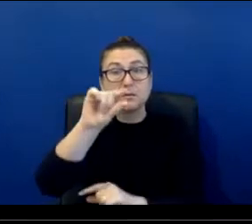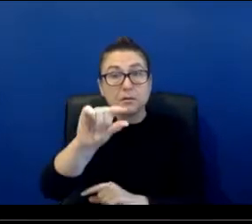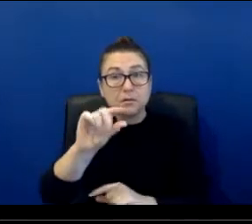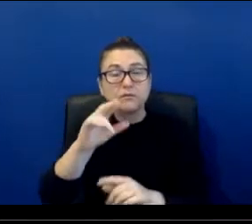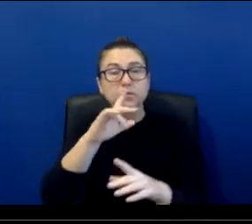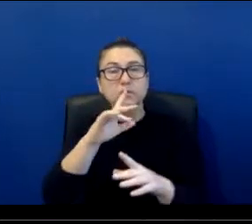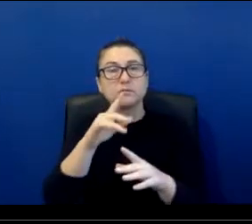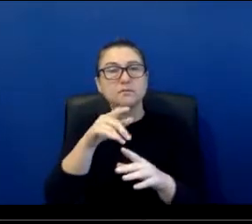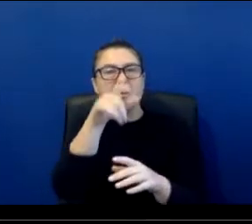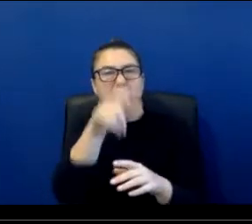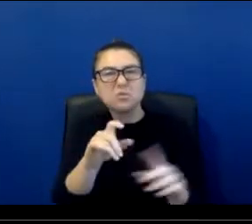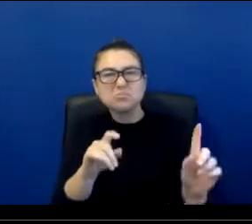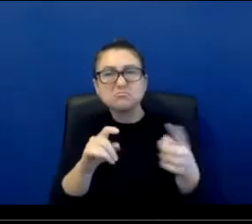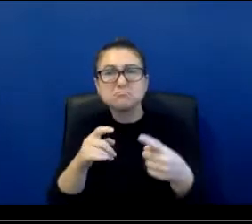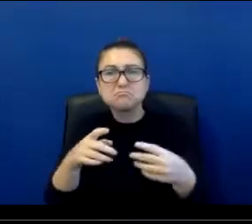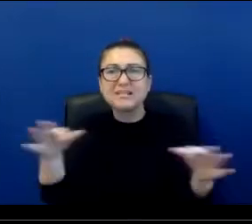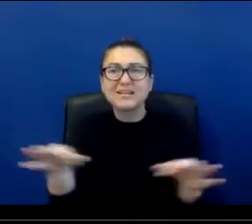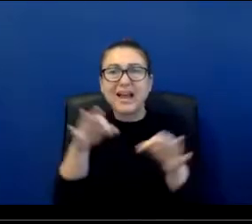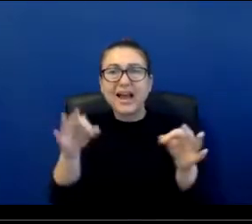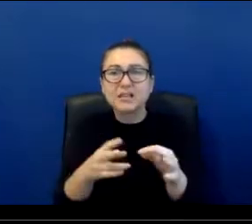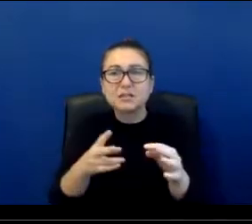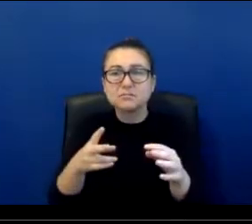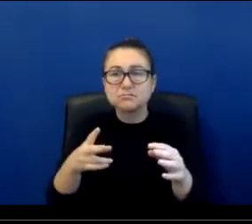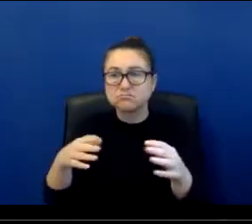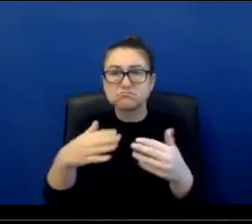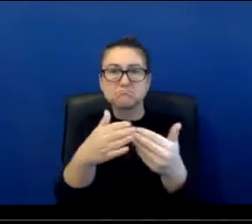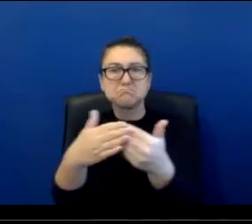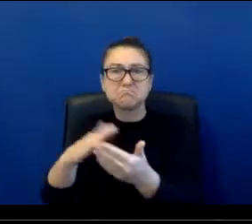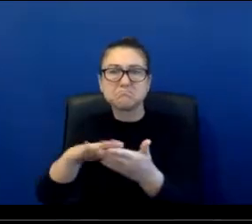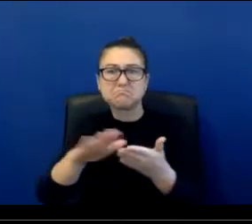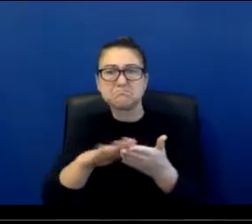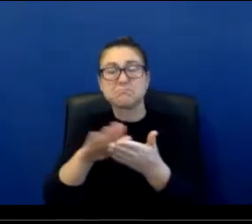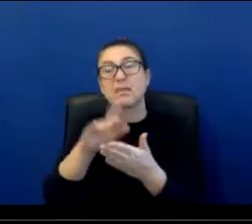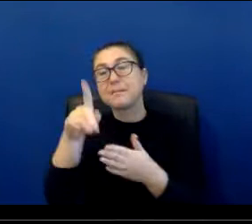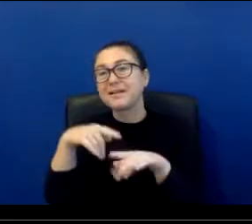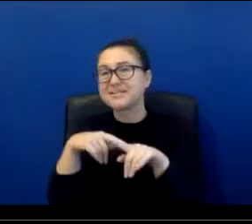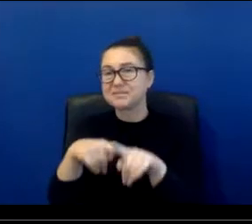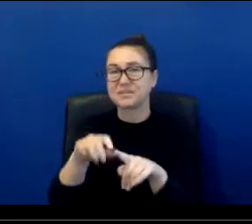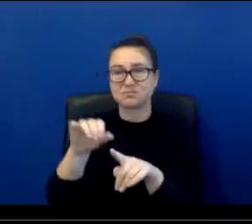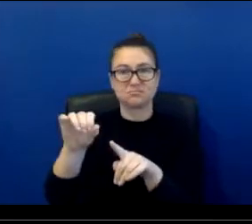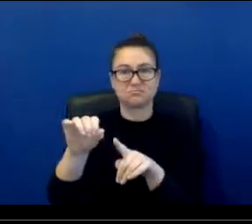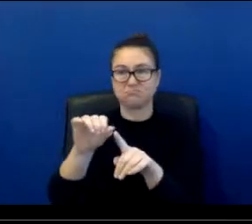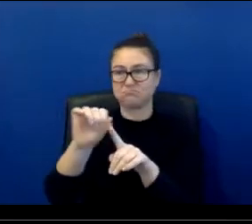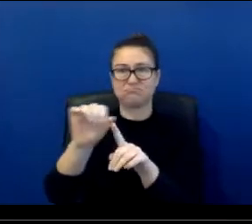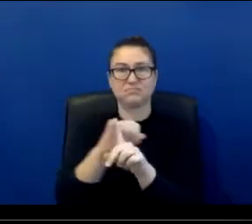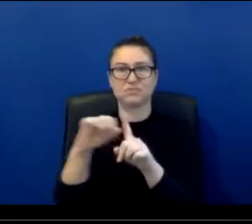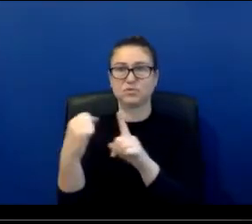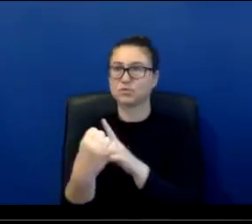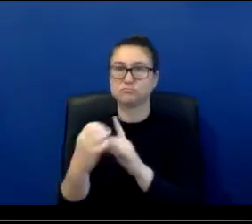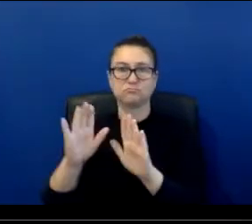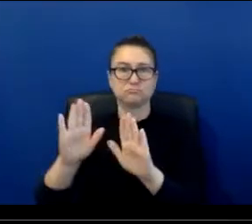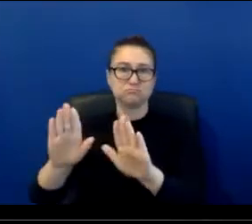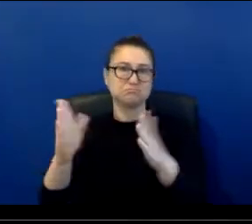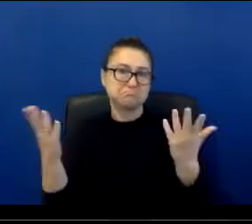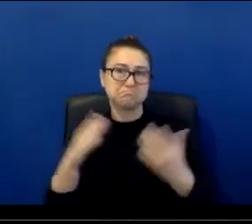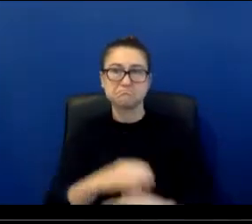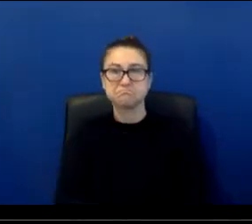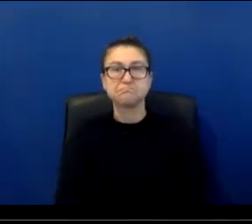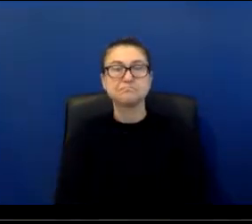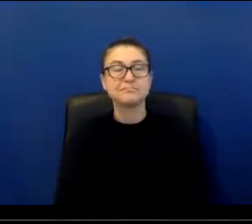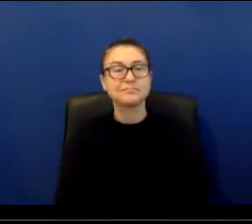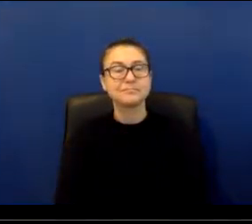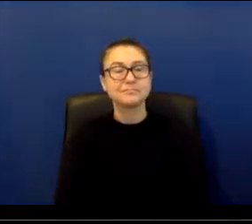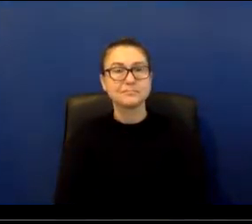subsidised gardening work done. But again, it depends on the person's circumstances. Okay, thank